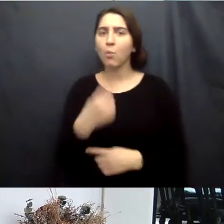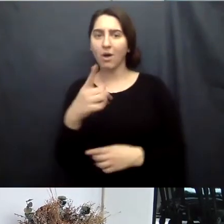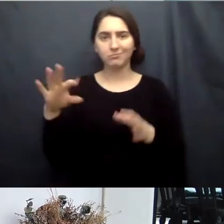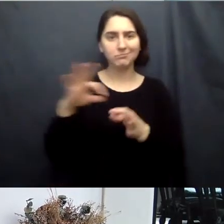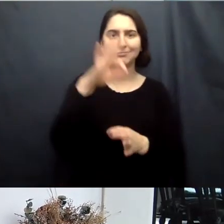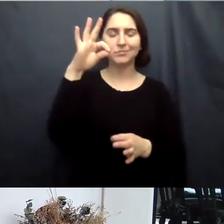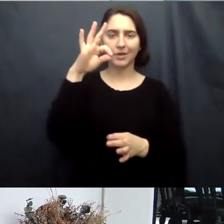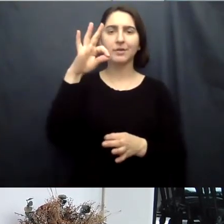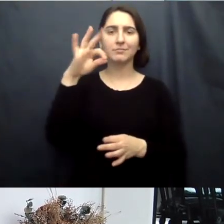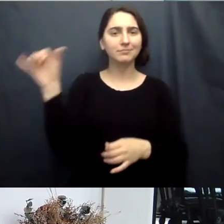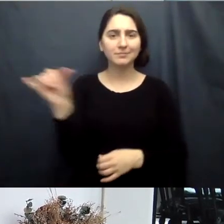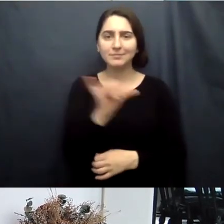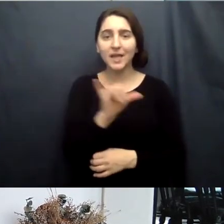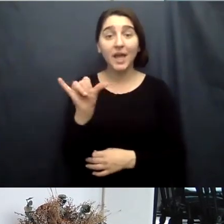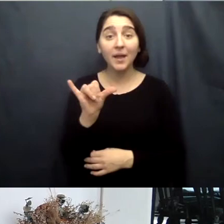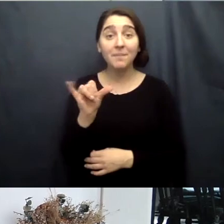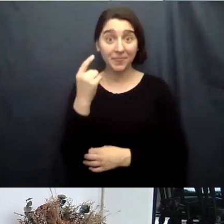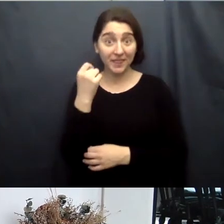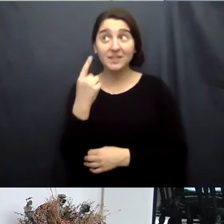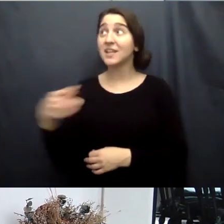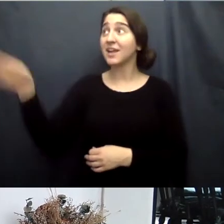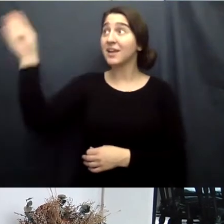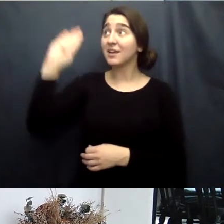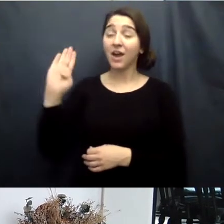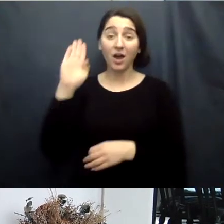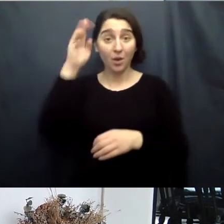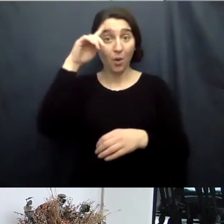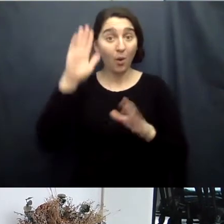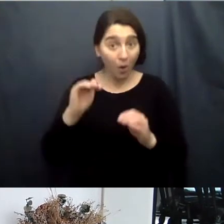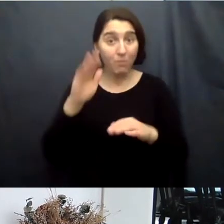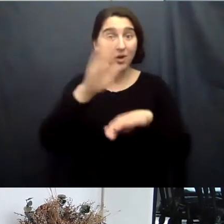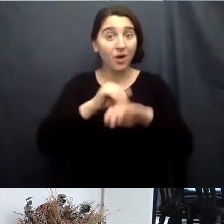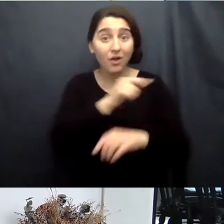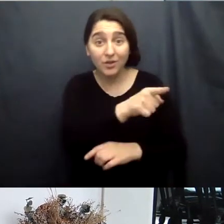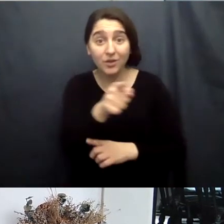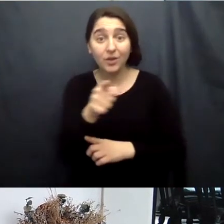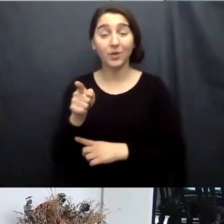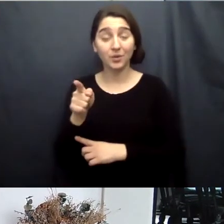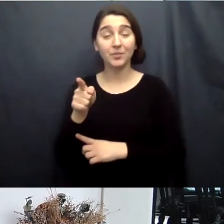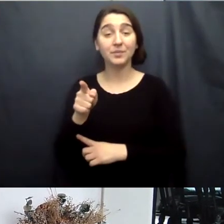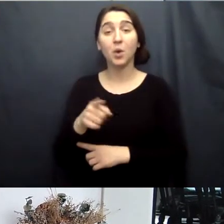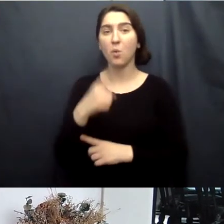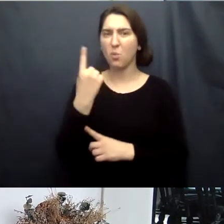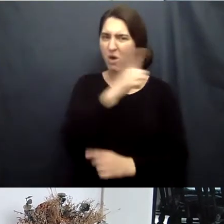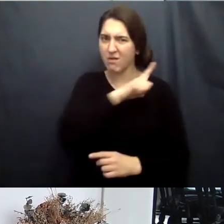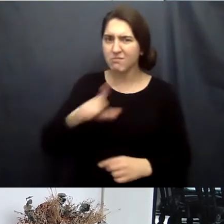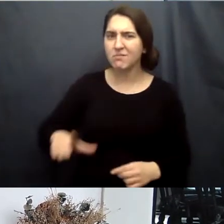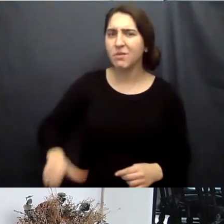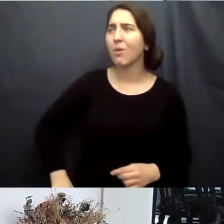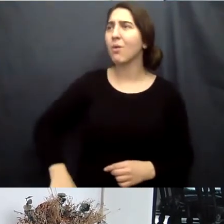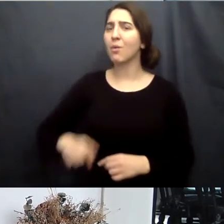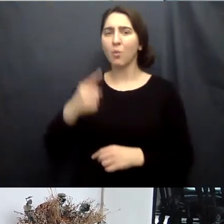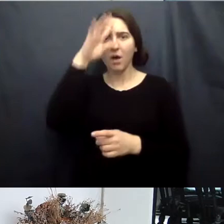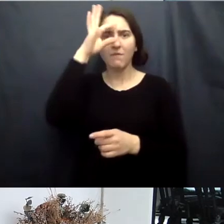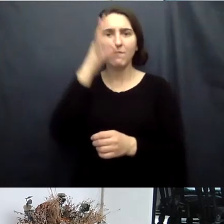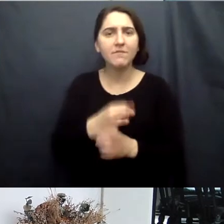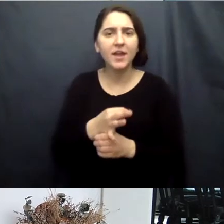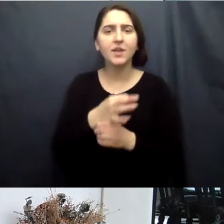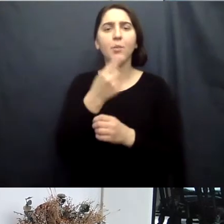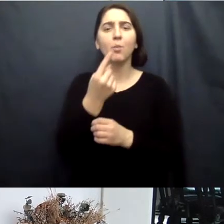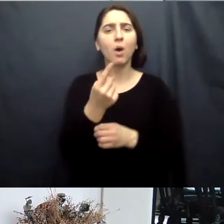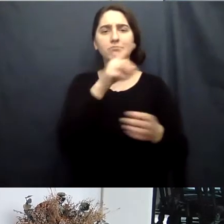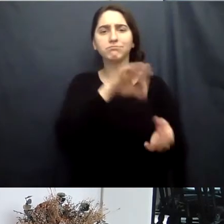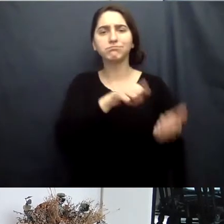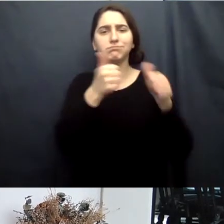body and one Spirit, just as there is one hope to which God has called you. There is one Lord,